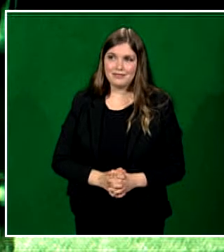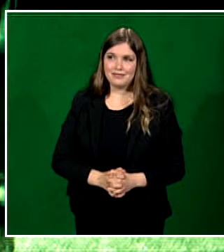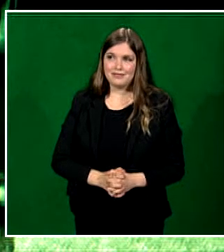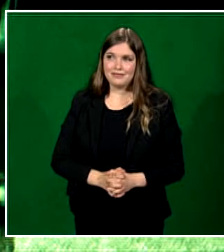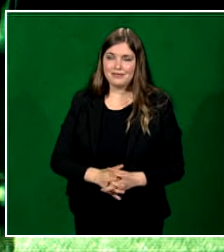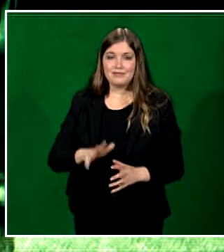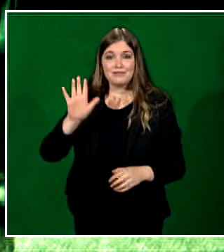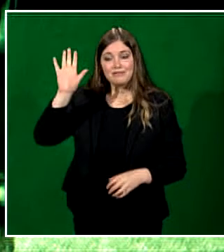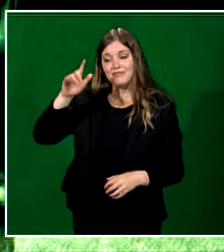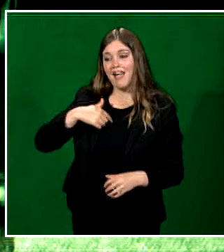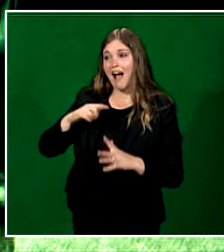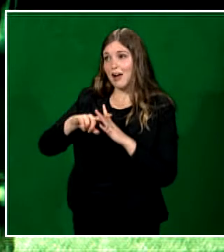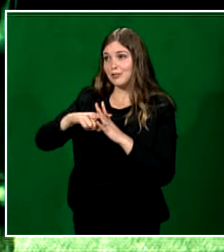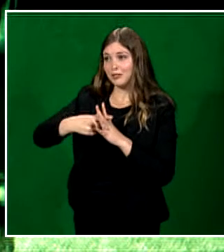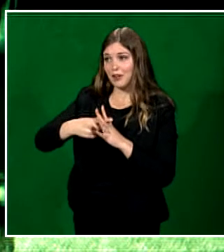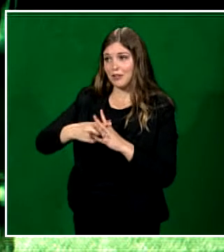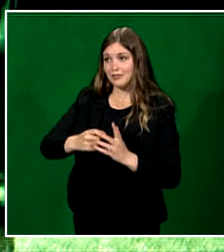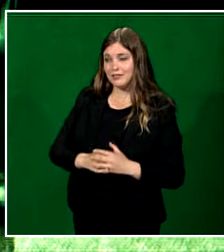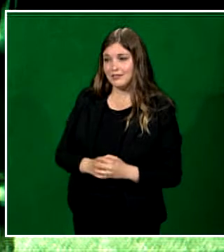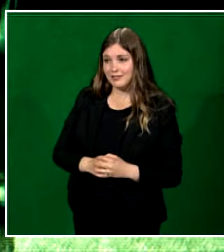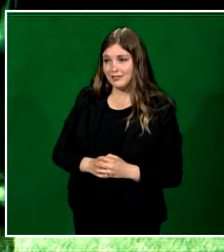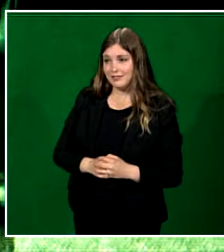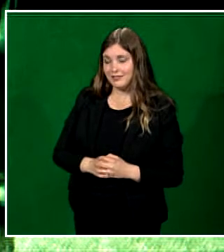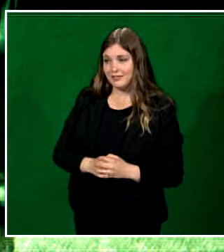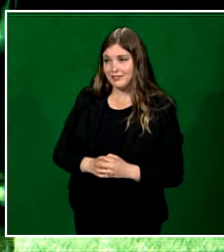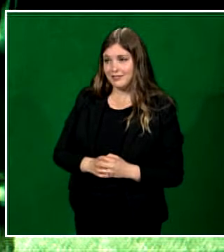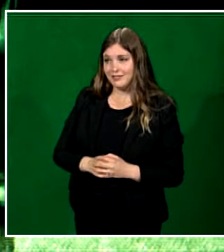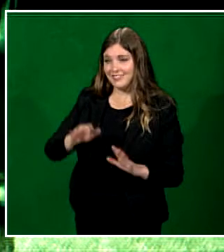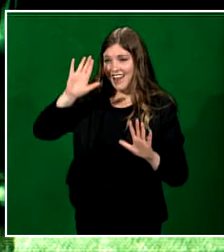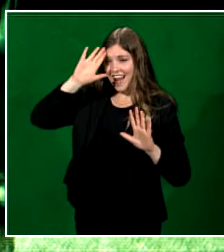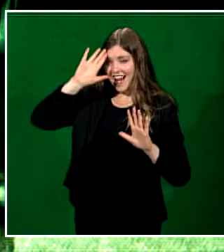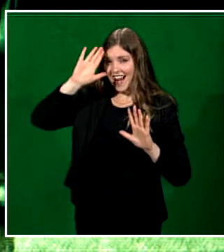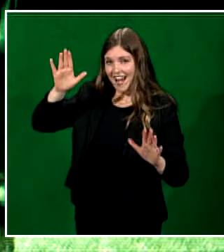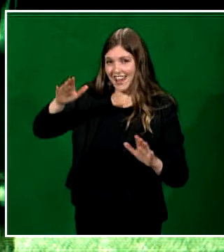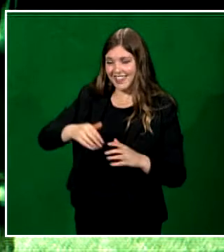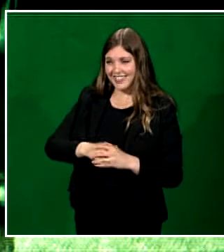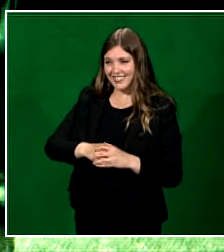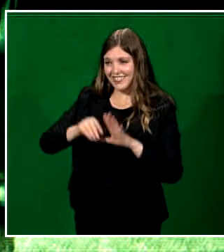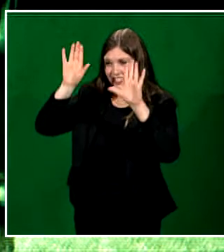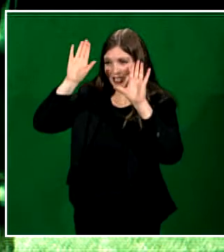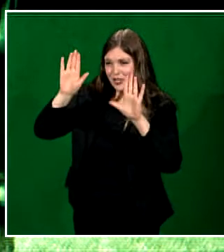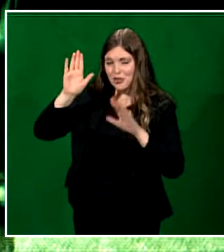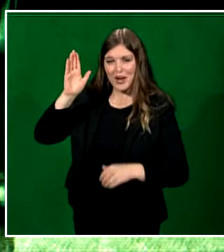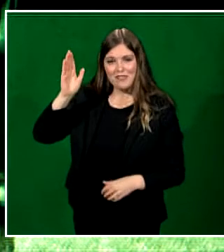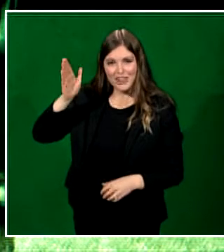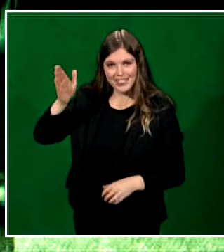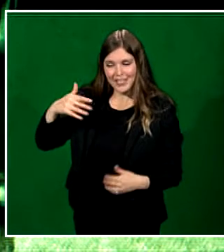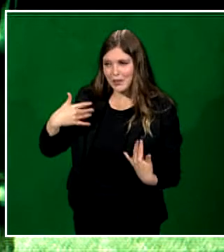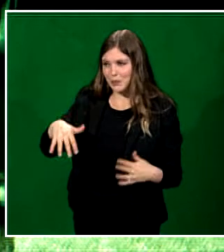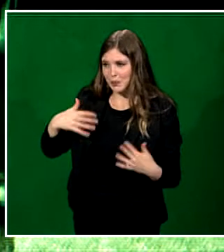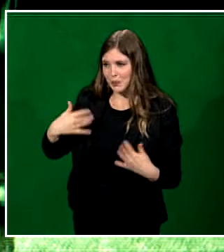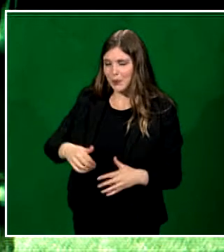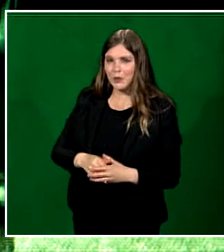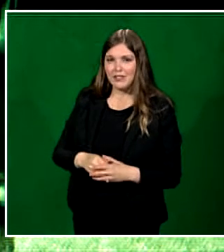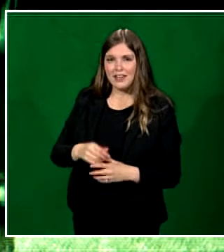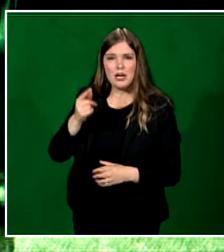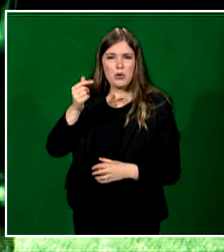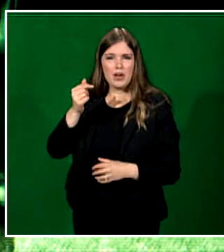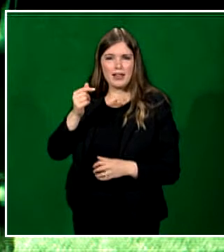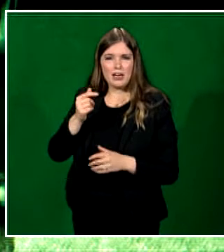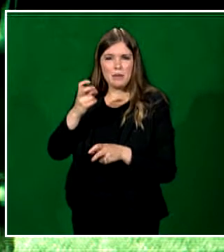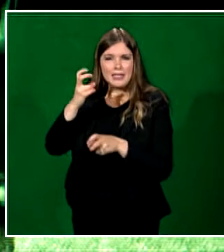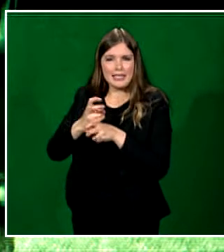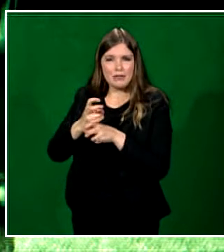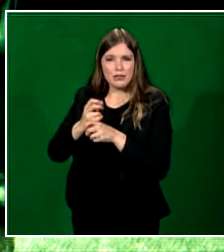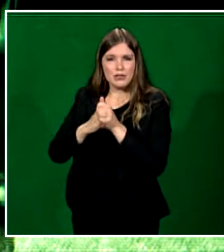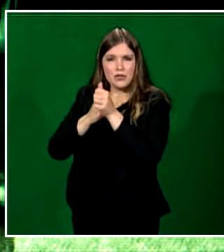I'll jump in. All right. Hi there. Great presentation. It was a little bit difficult to follow some